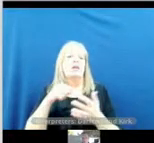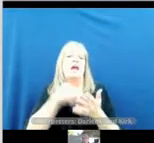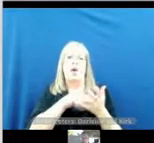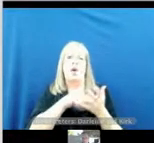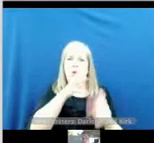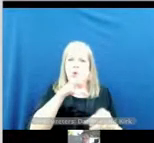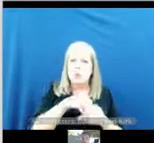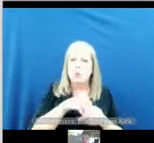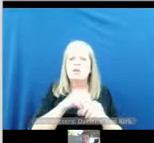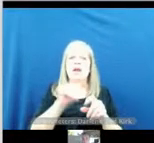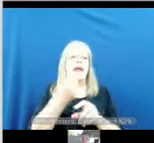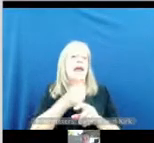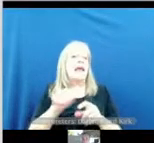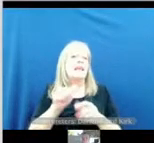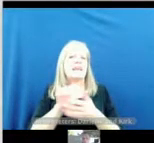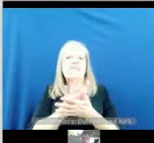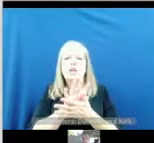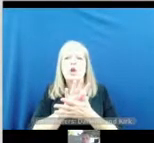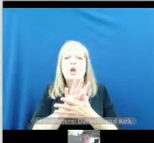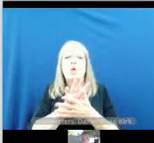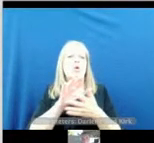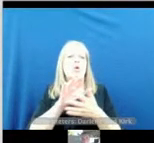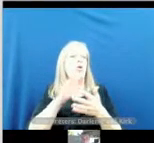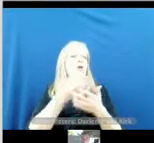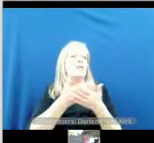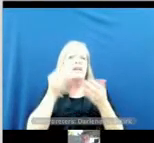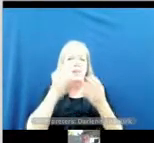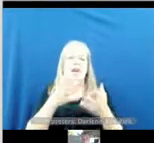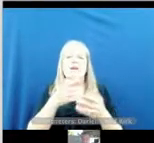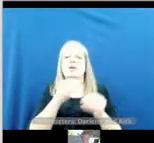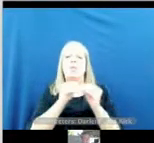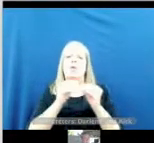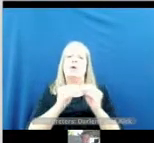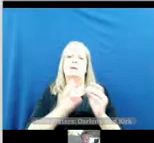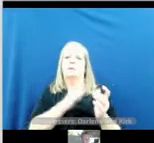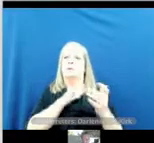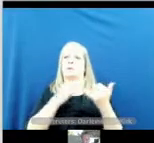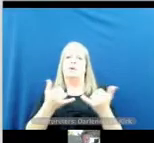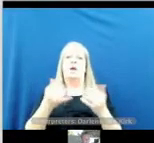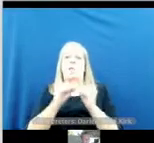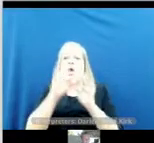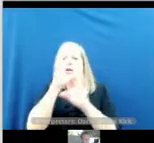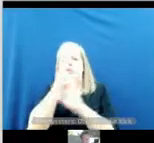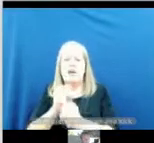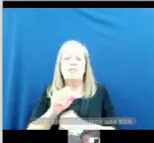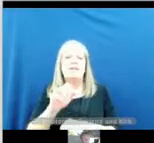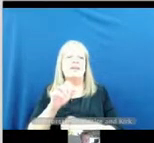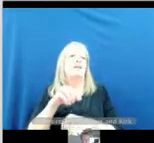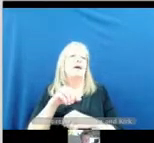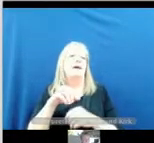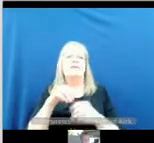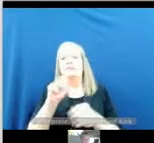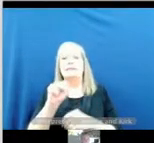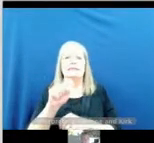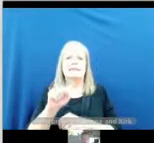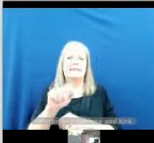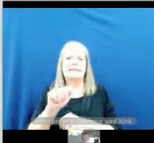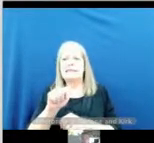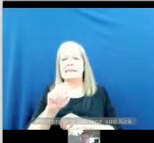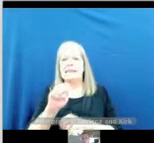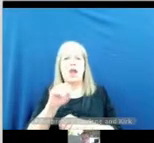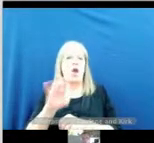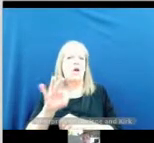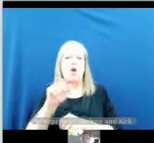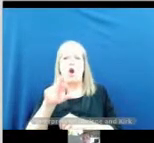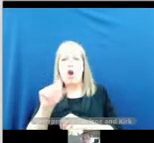more state-of-the-art is more attractive. We have it's a younger, new age generation in terms of